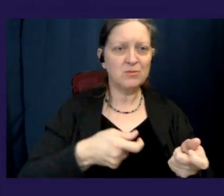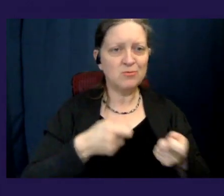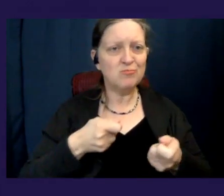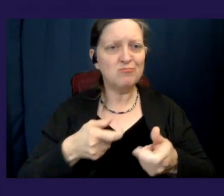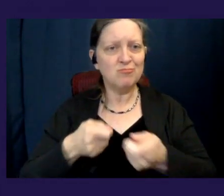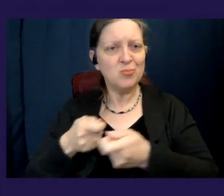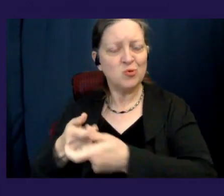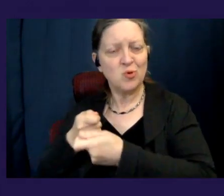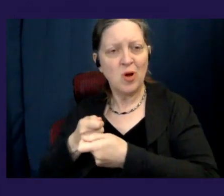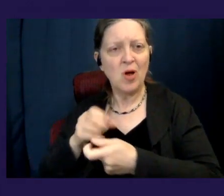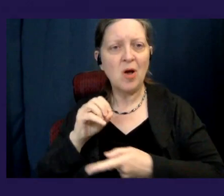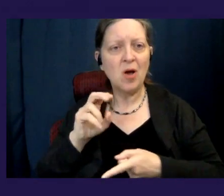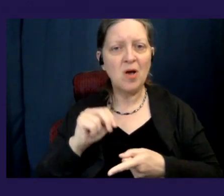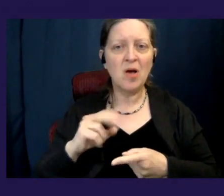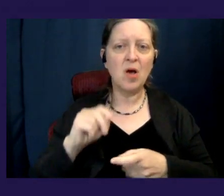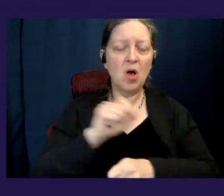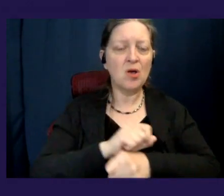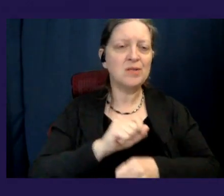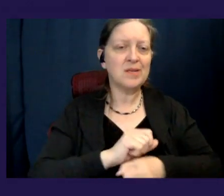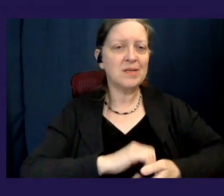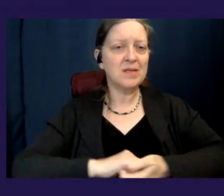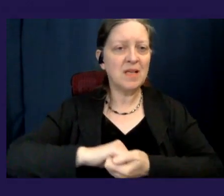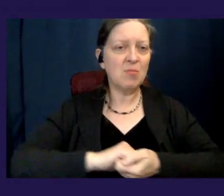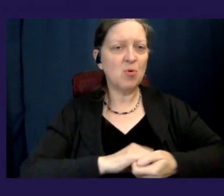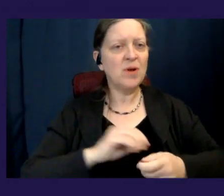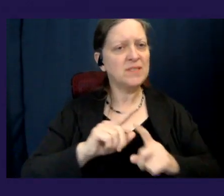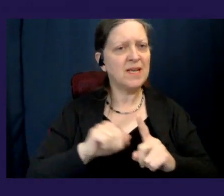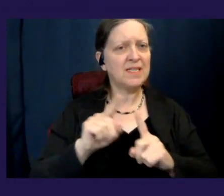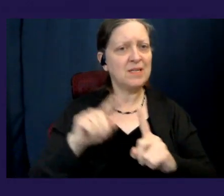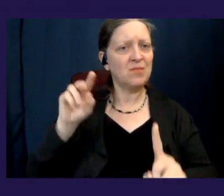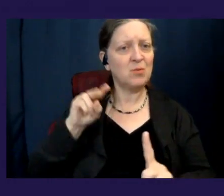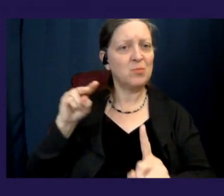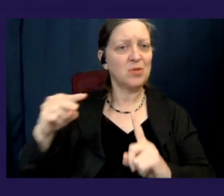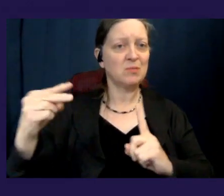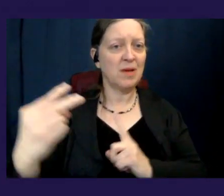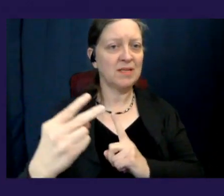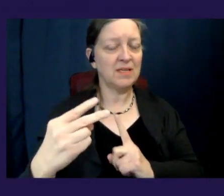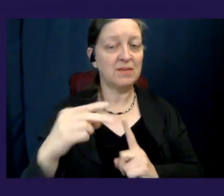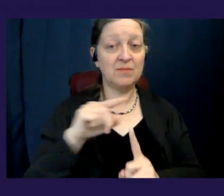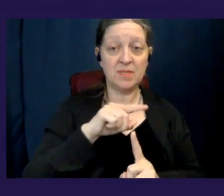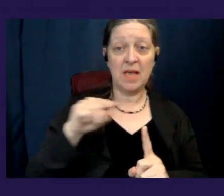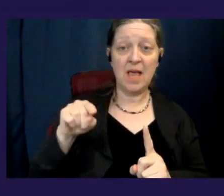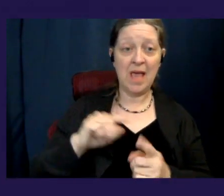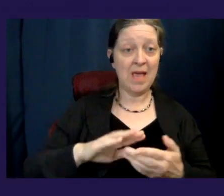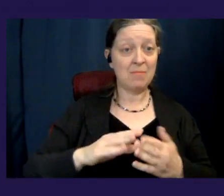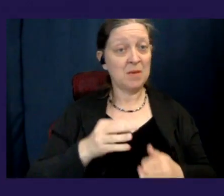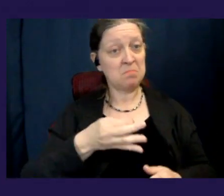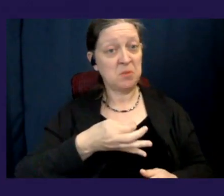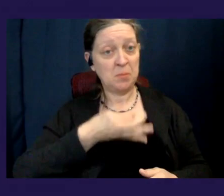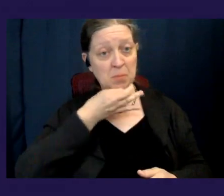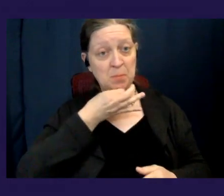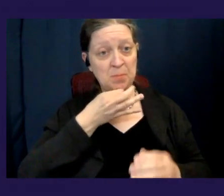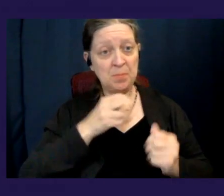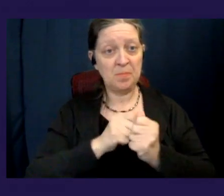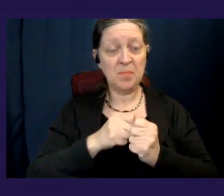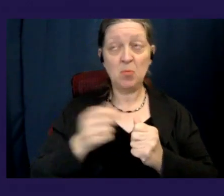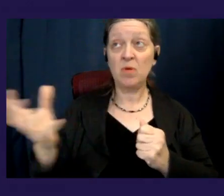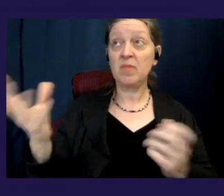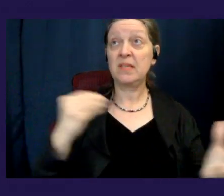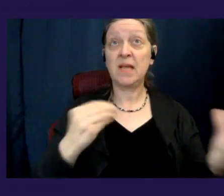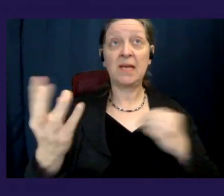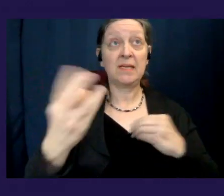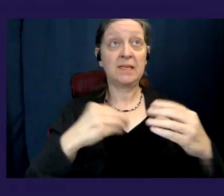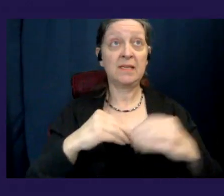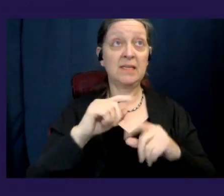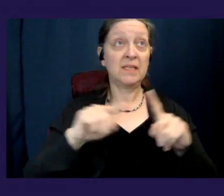collaboration, discussion, and different perspectives, and gets good at putting them into practice in a time-sensitive, timely way. I think that can be